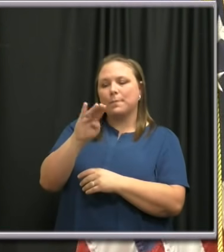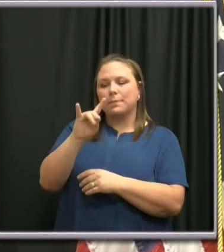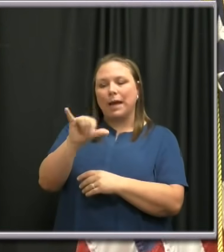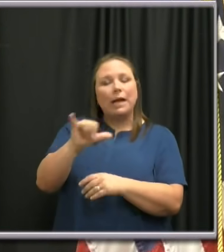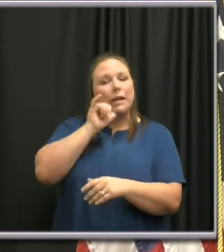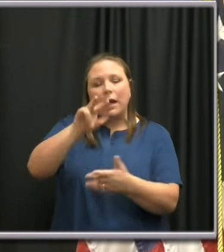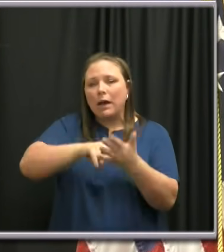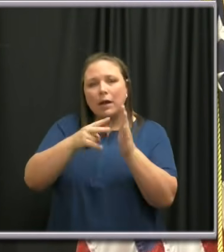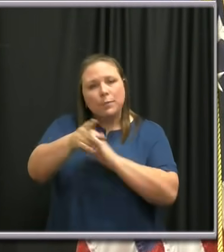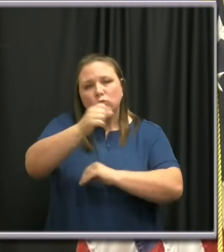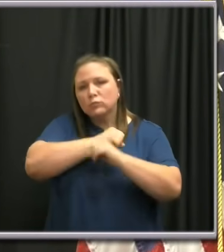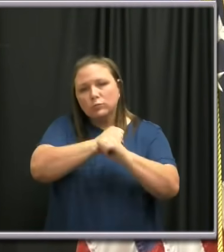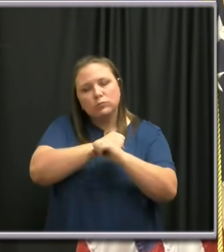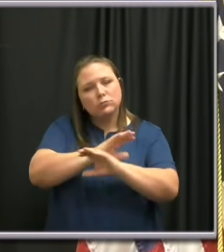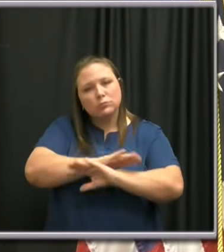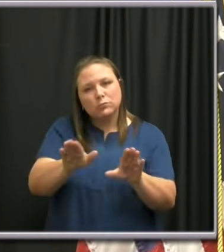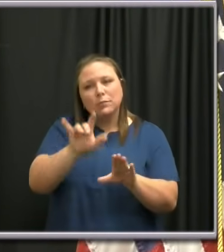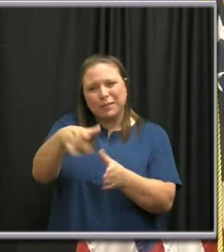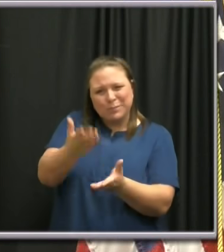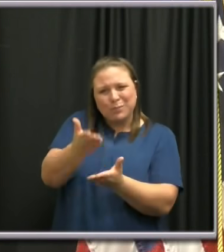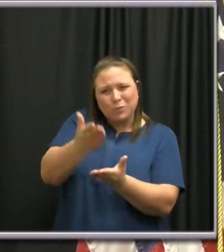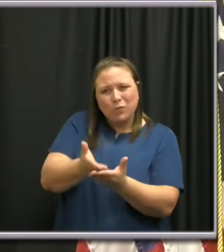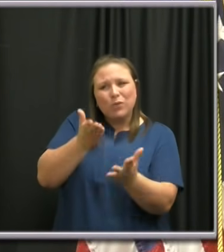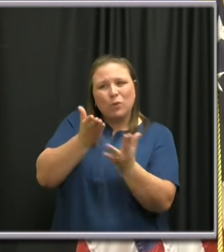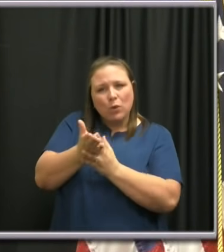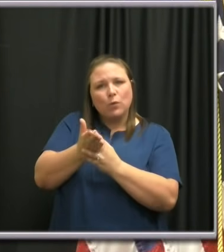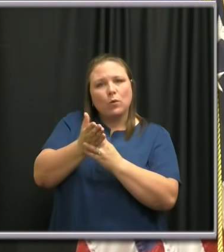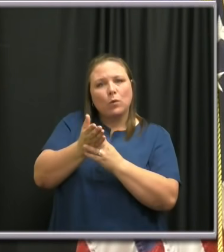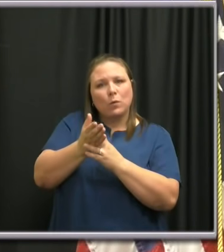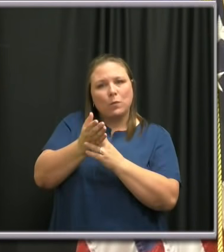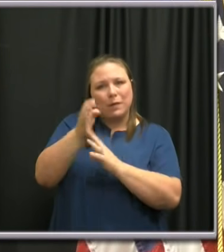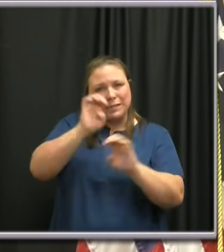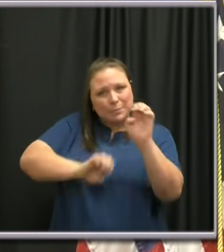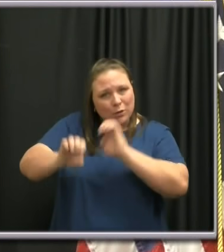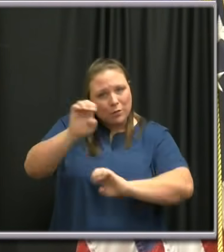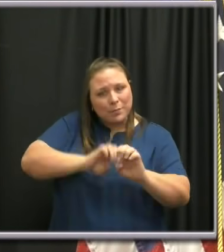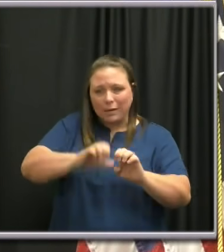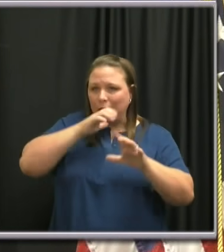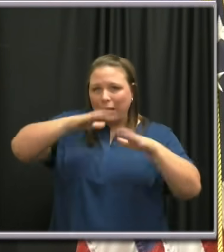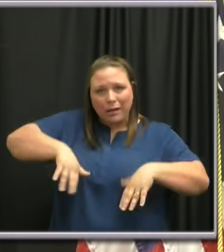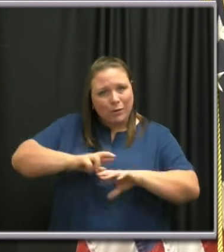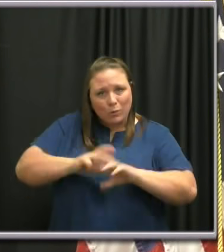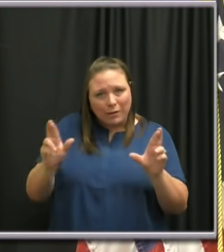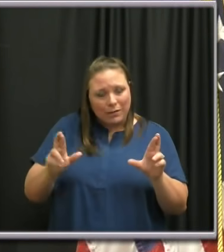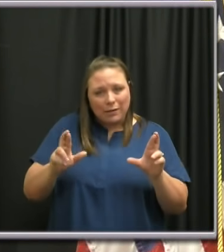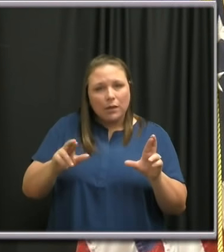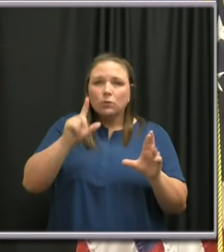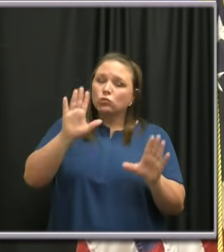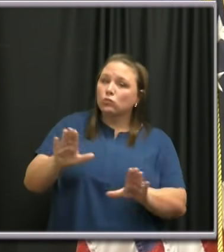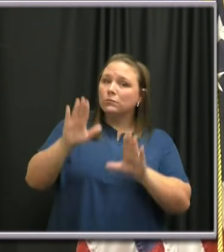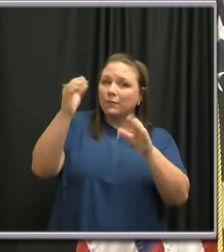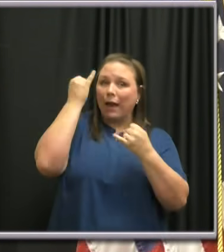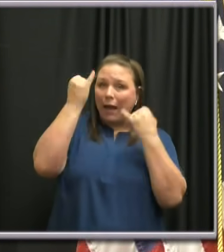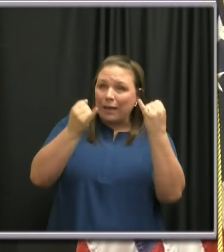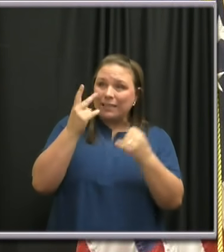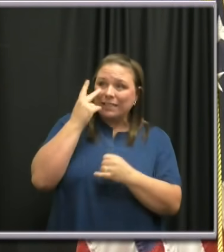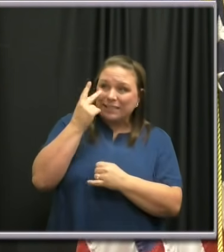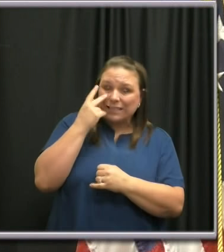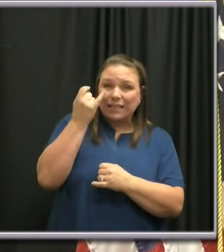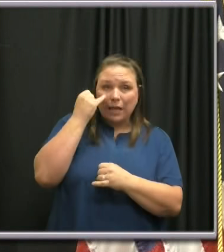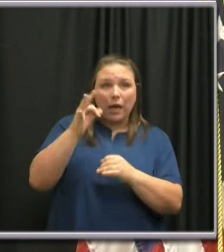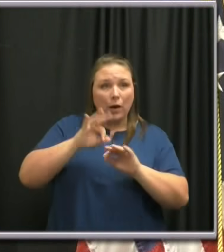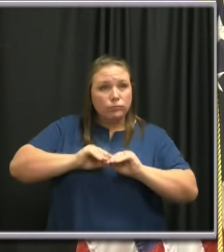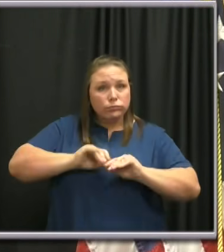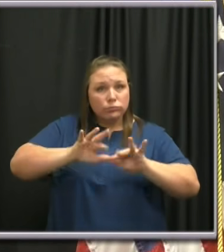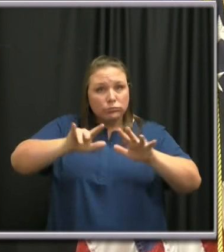you're immune. That has to be proven experimentally, and we are not there yet. So it's a great idea for determining how prevalent the virus